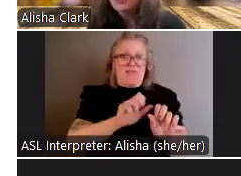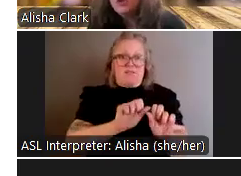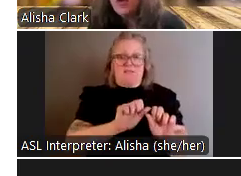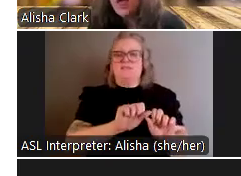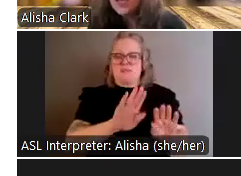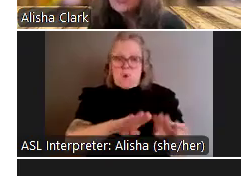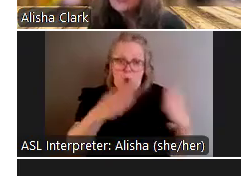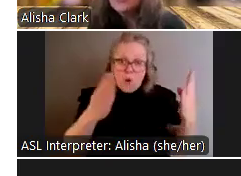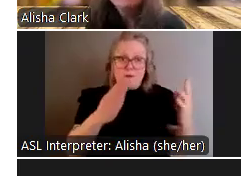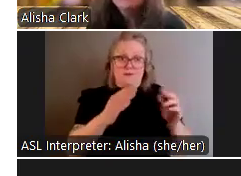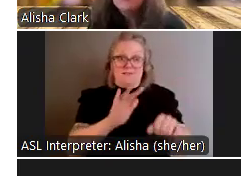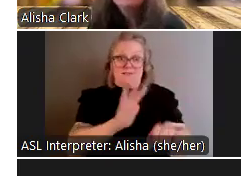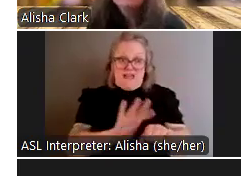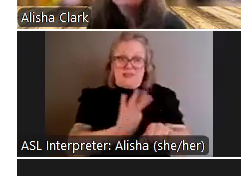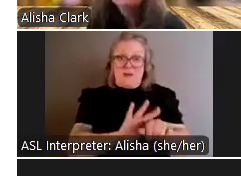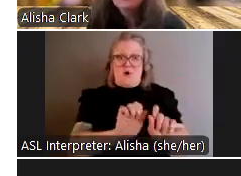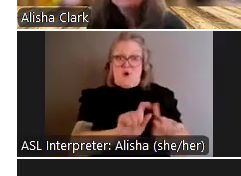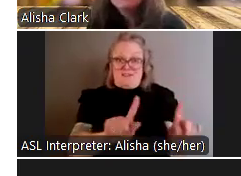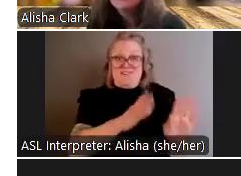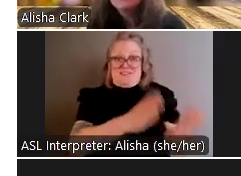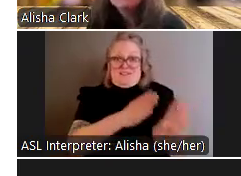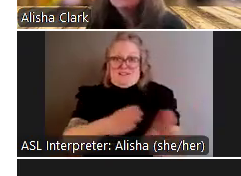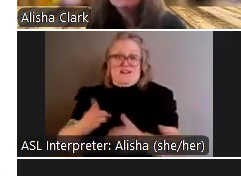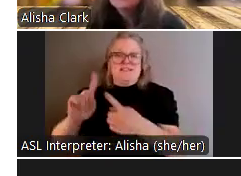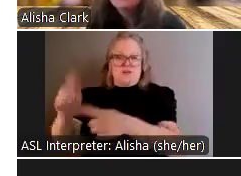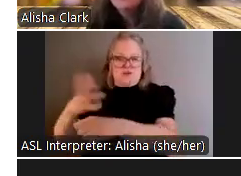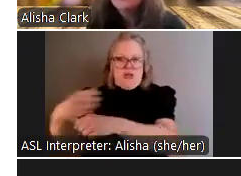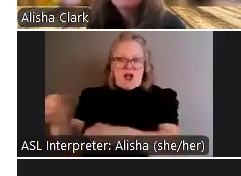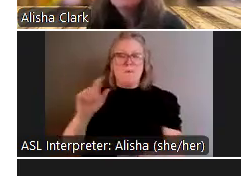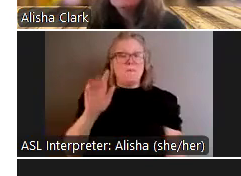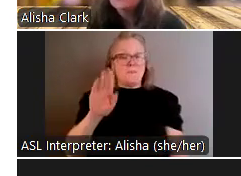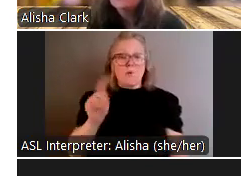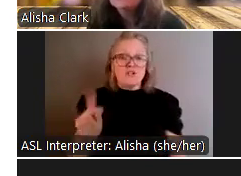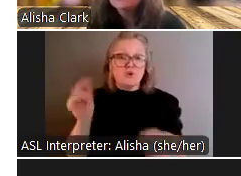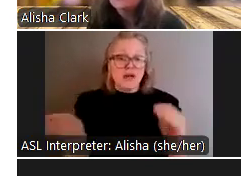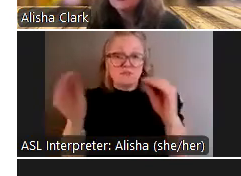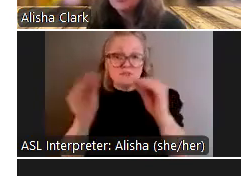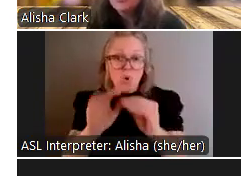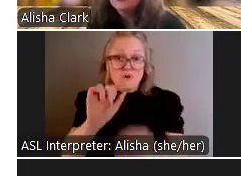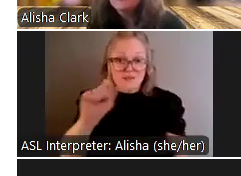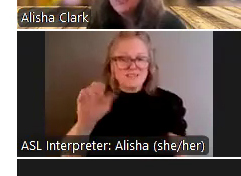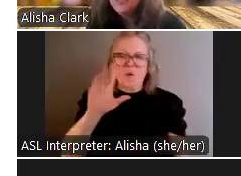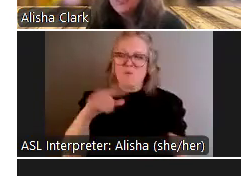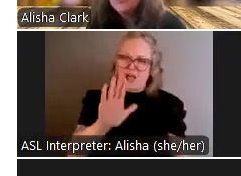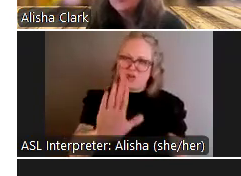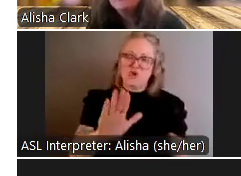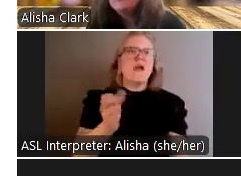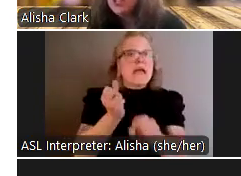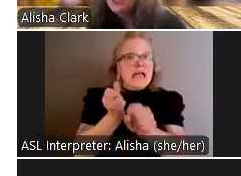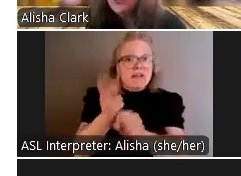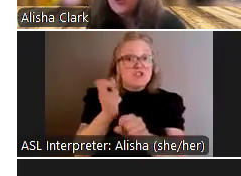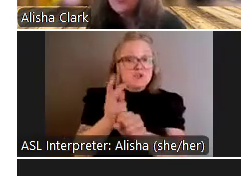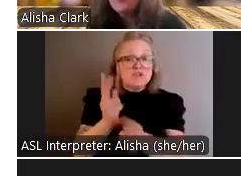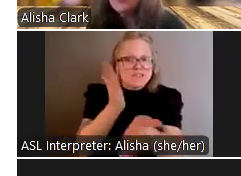all utilized. But we do have some additional slots. And what I would tell you is every 2 years is the budget year and the